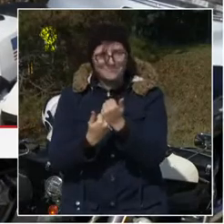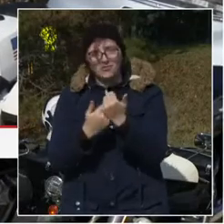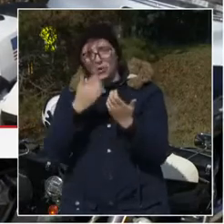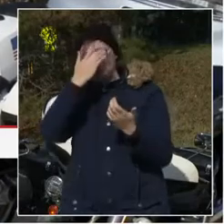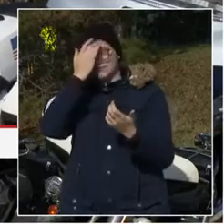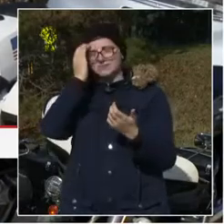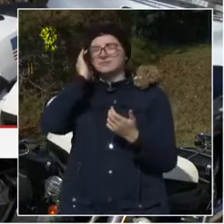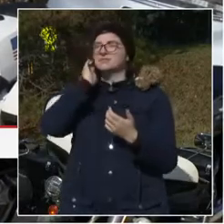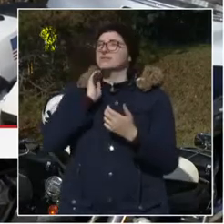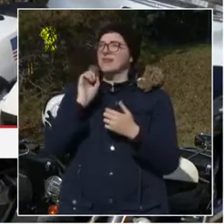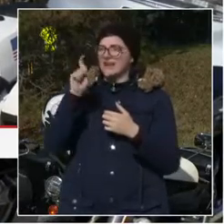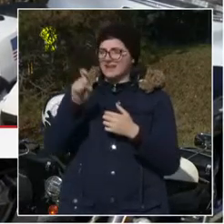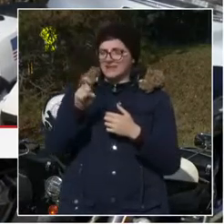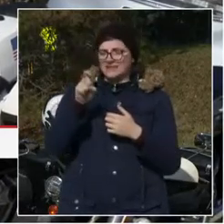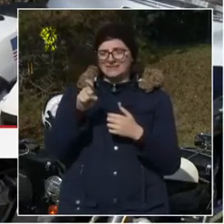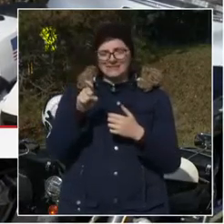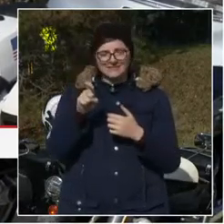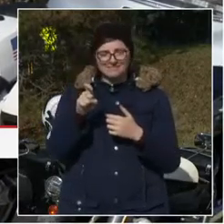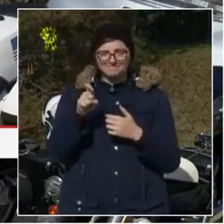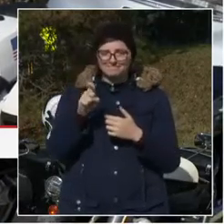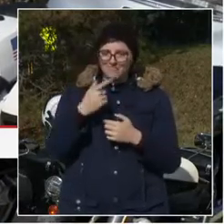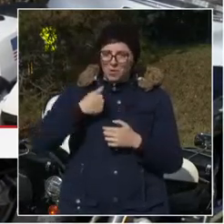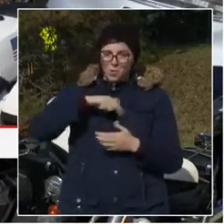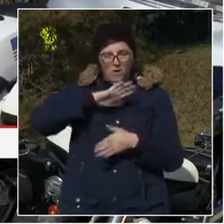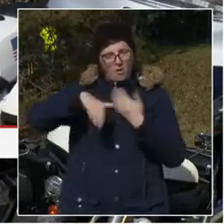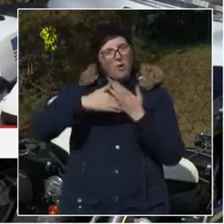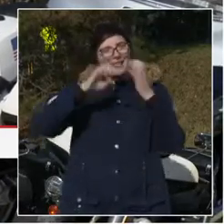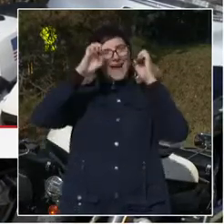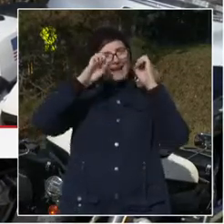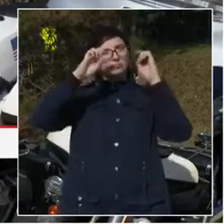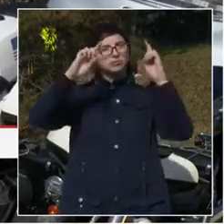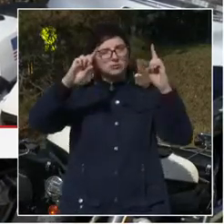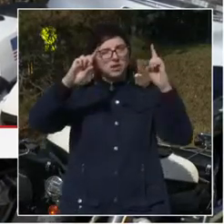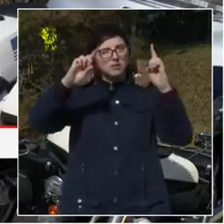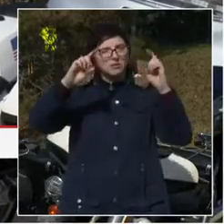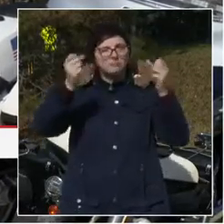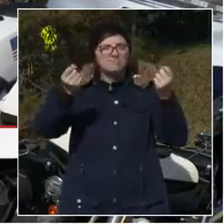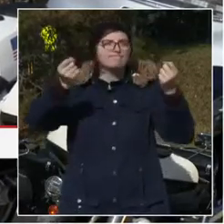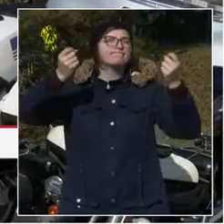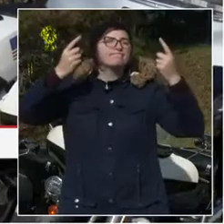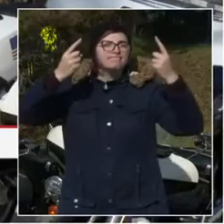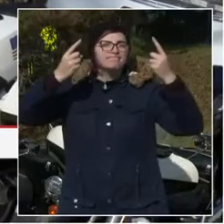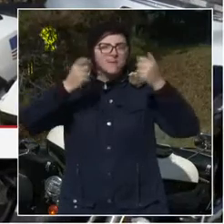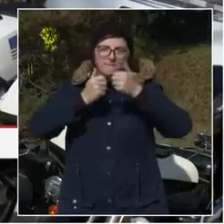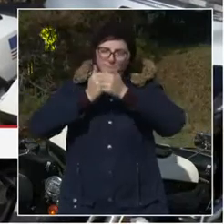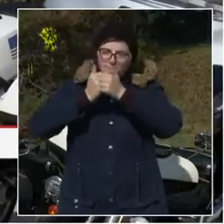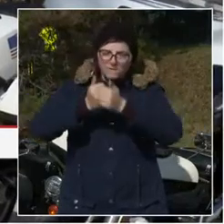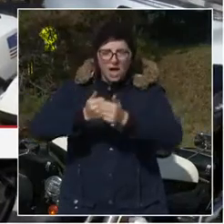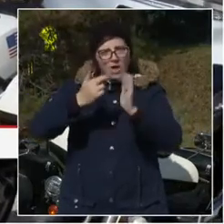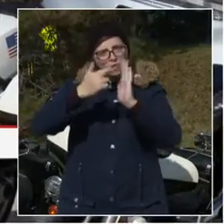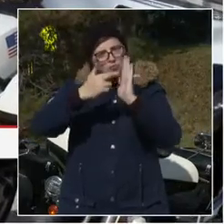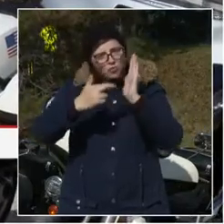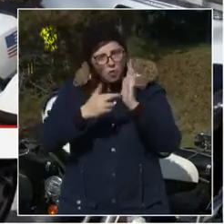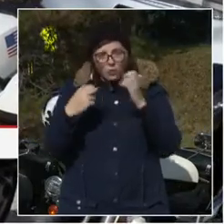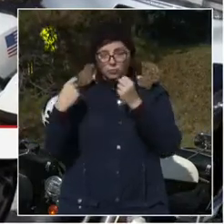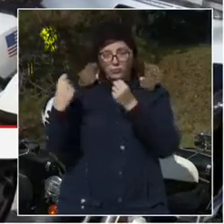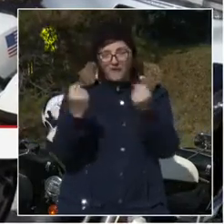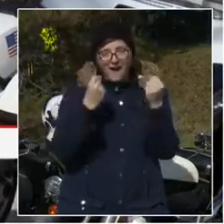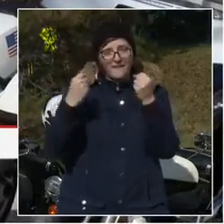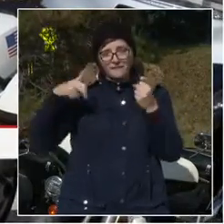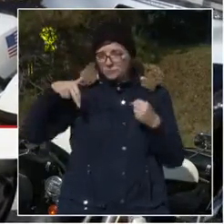also needs that we're all educated and compliant drivers, pedestrians,